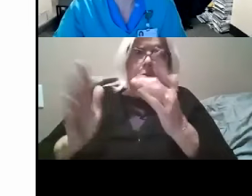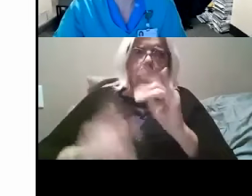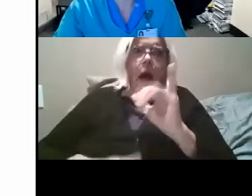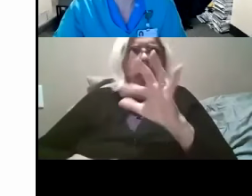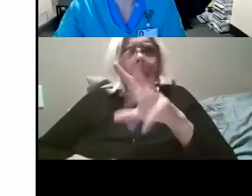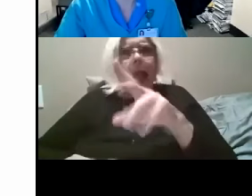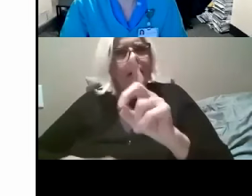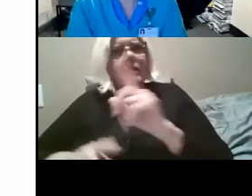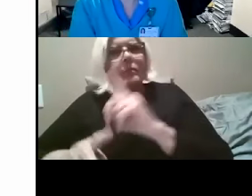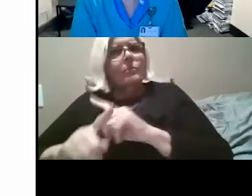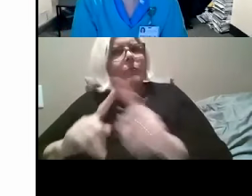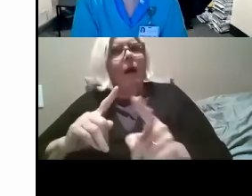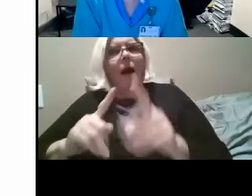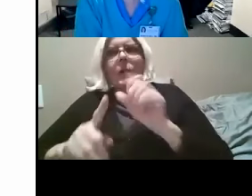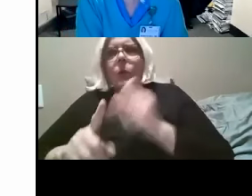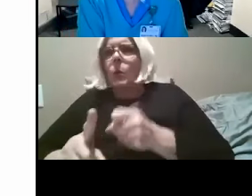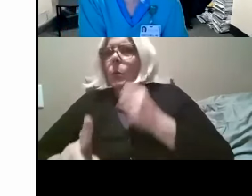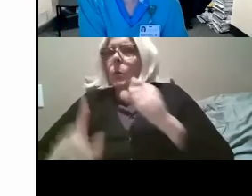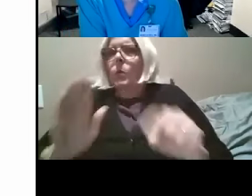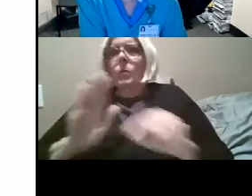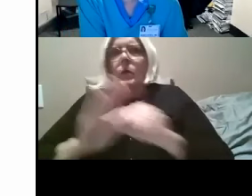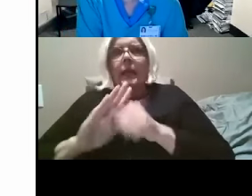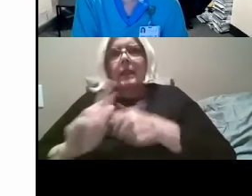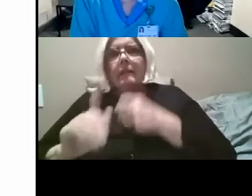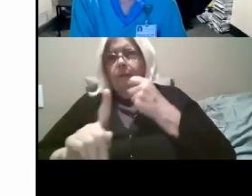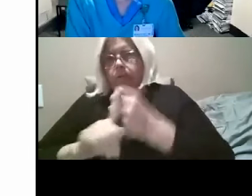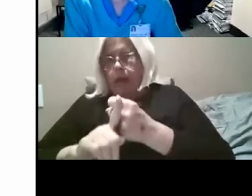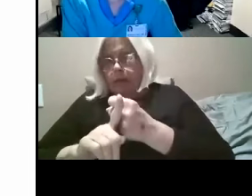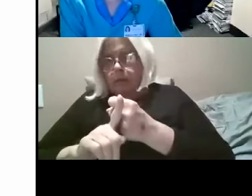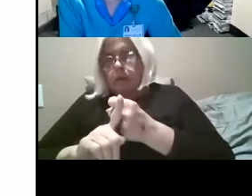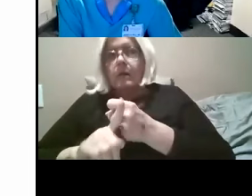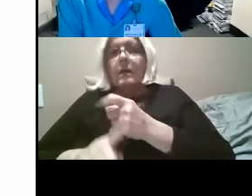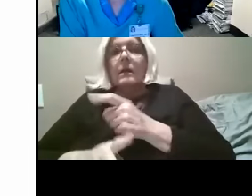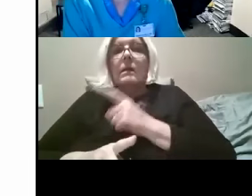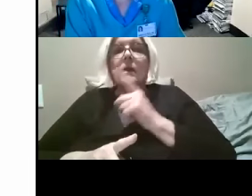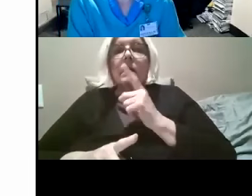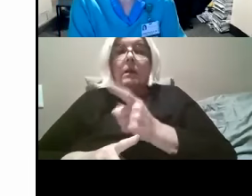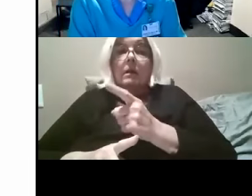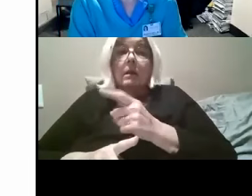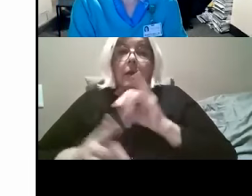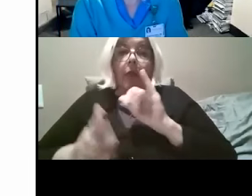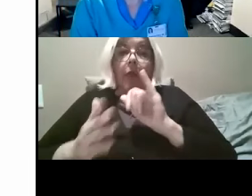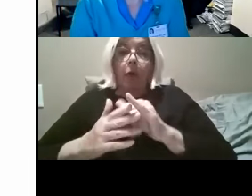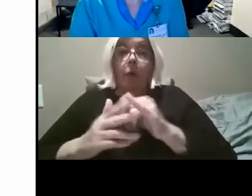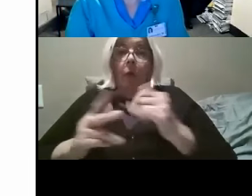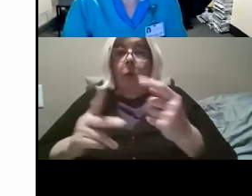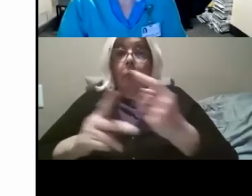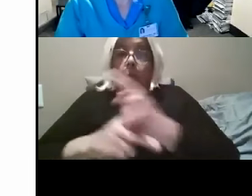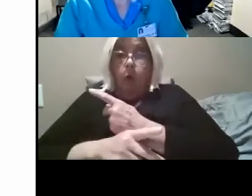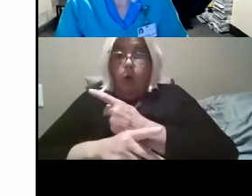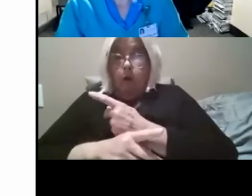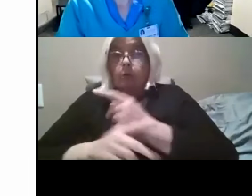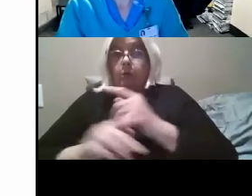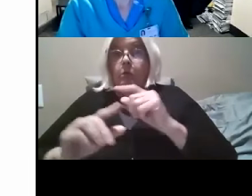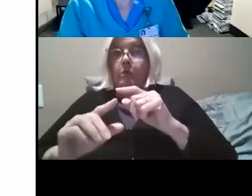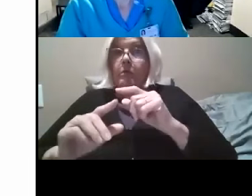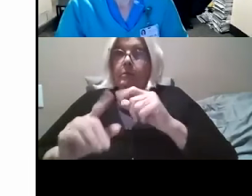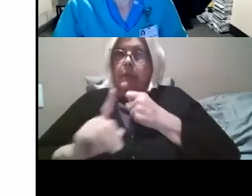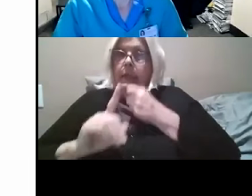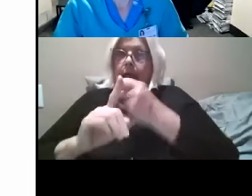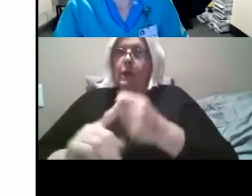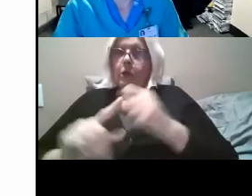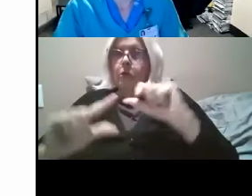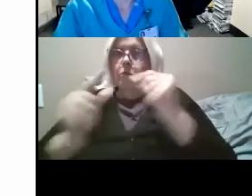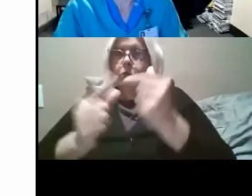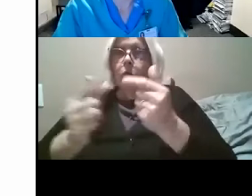highest rate of presentation of this severe complication of a COVID disease is in 5 to 11-year-olds.